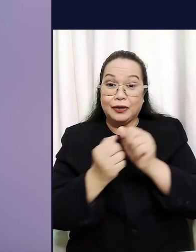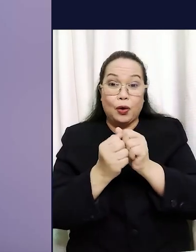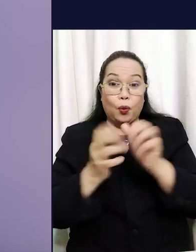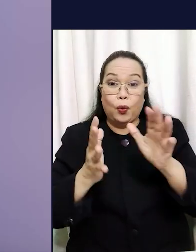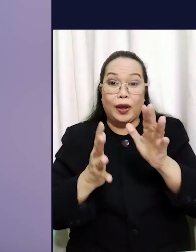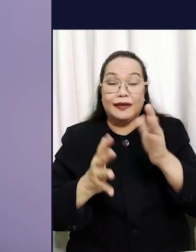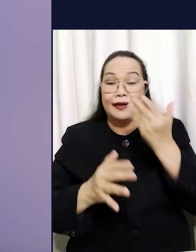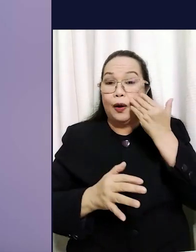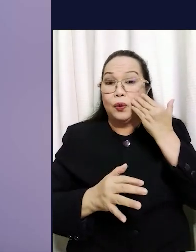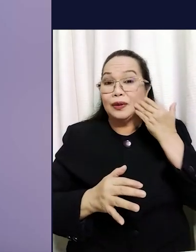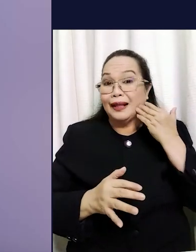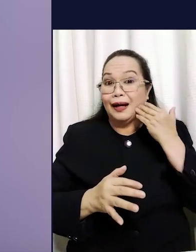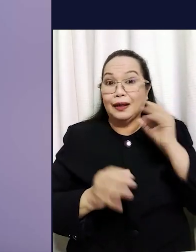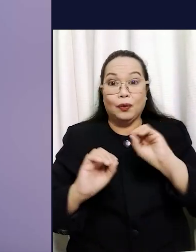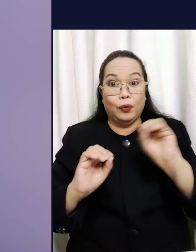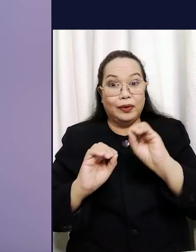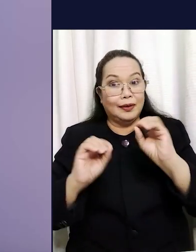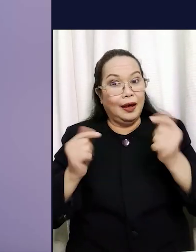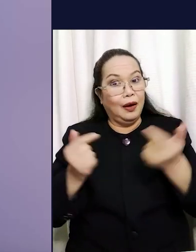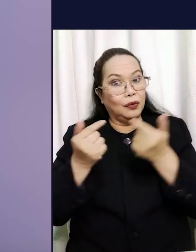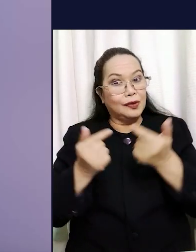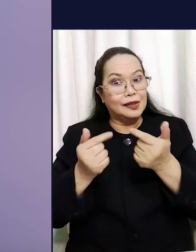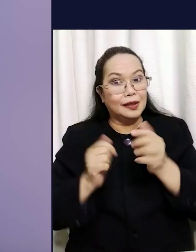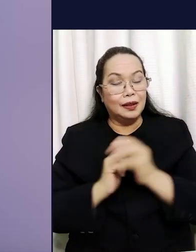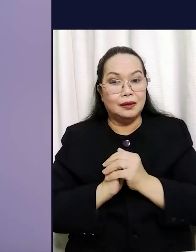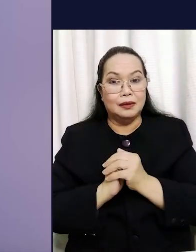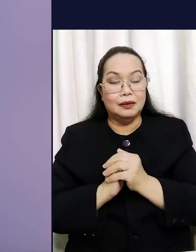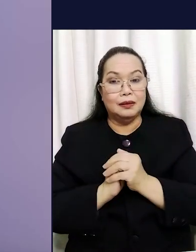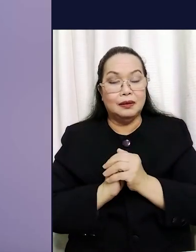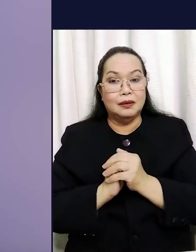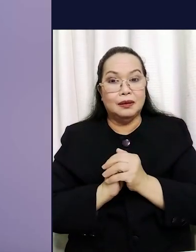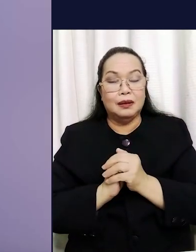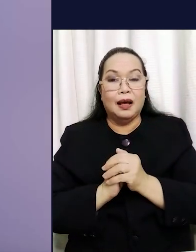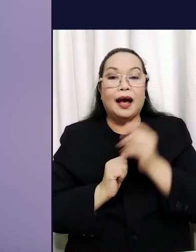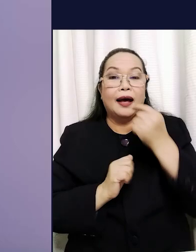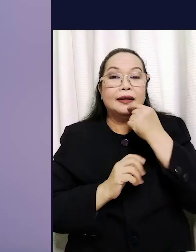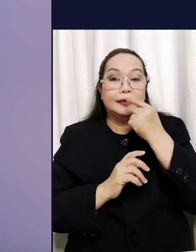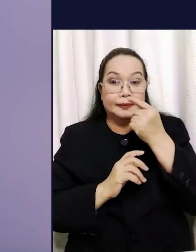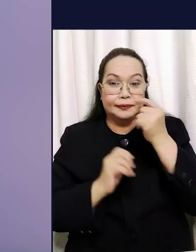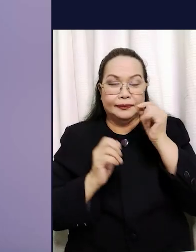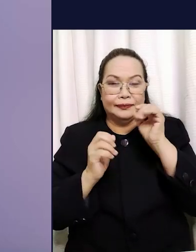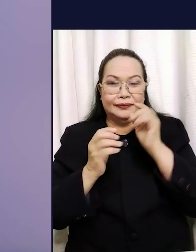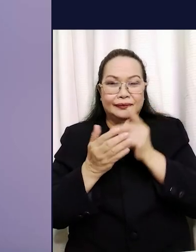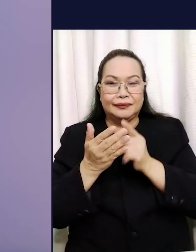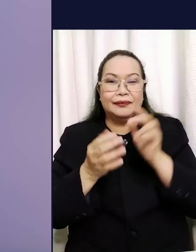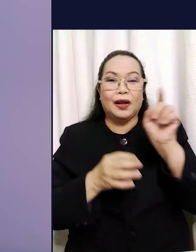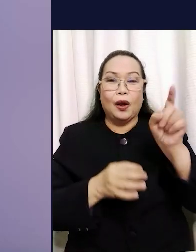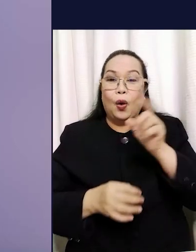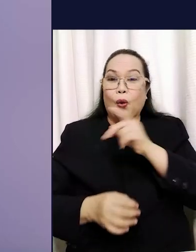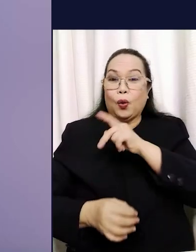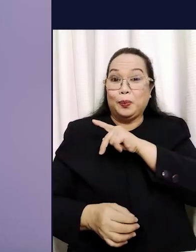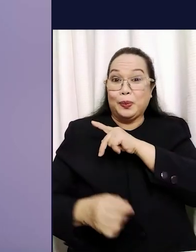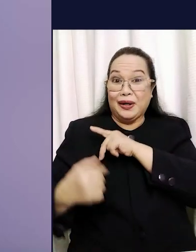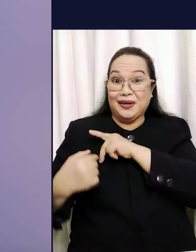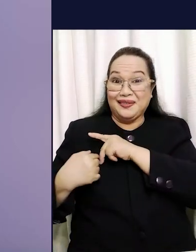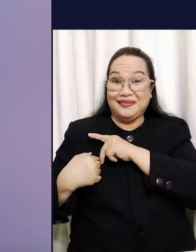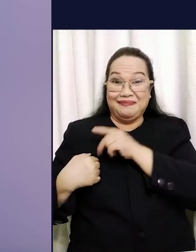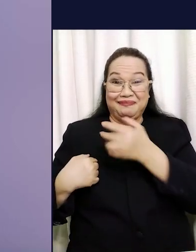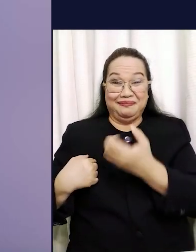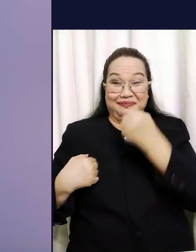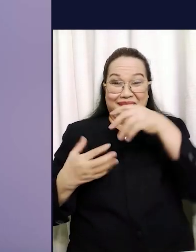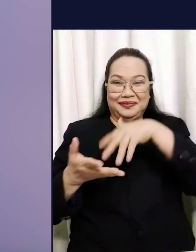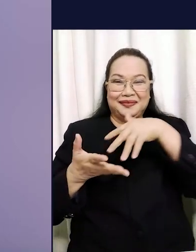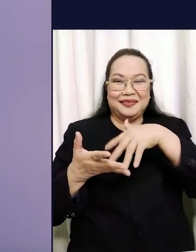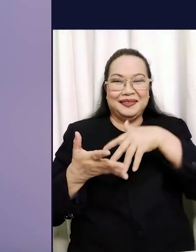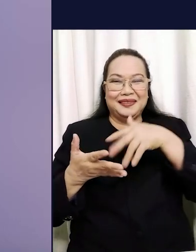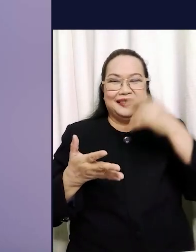developed, complete, perfect, without shortcoming. So these are some interpretations, but I will tell you